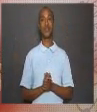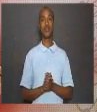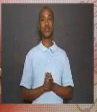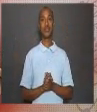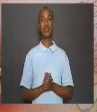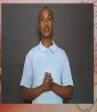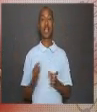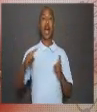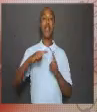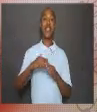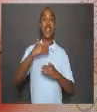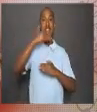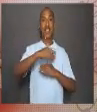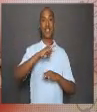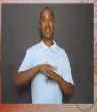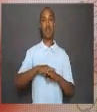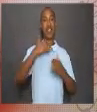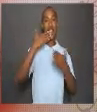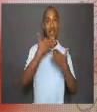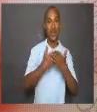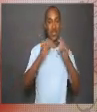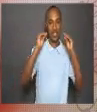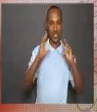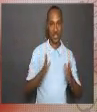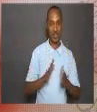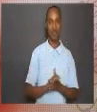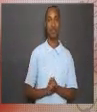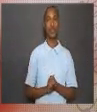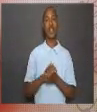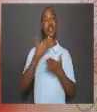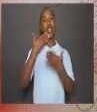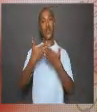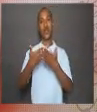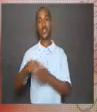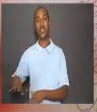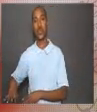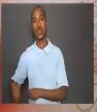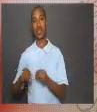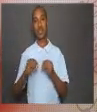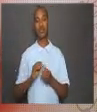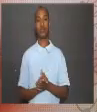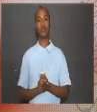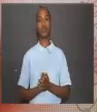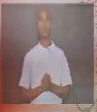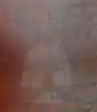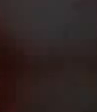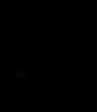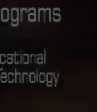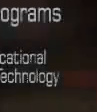Until next time, thank you, teacher. Thank you, students.